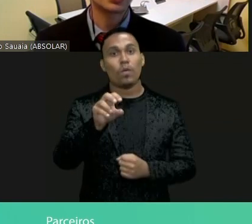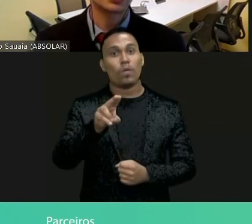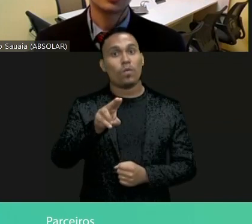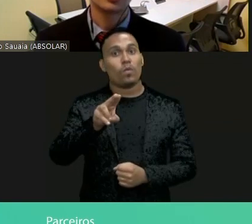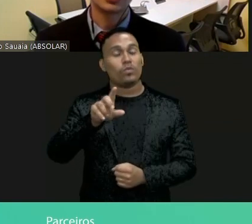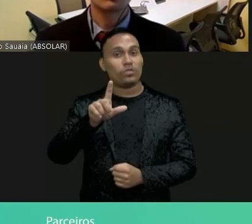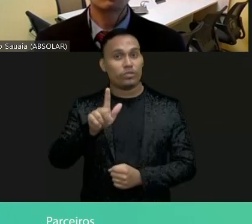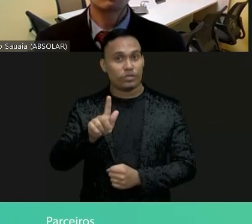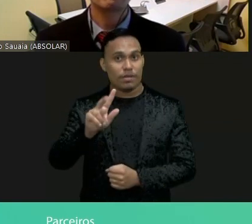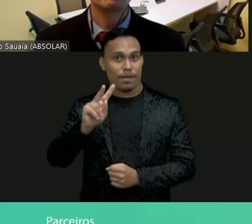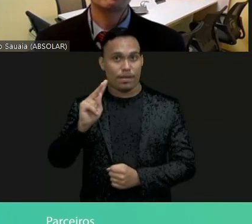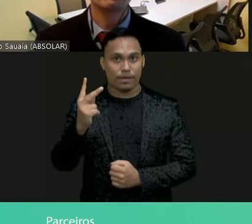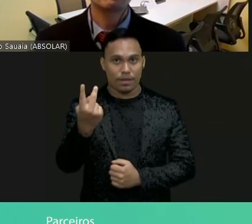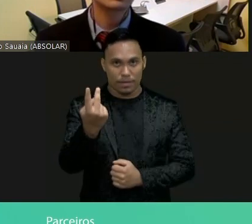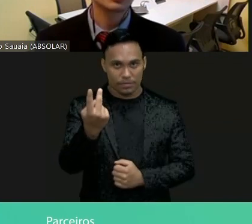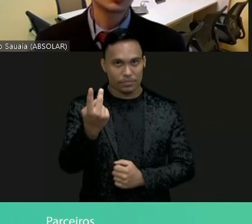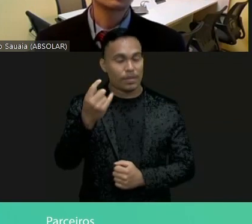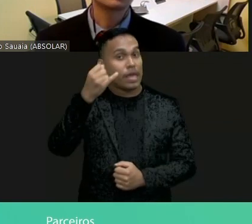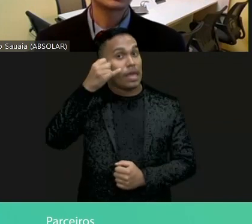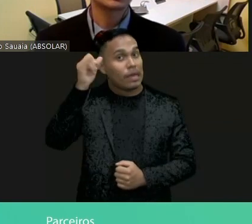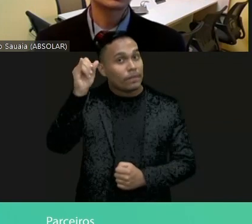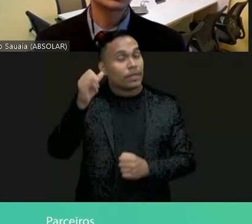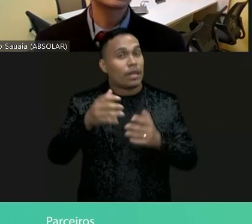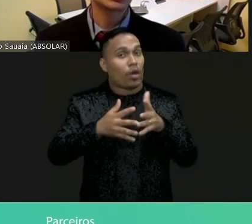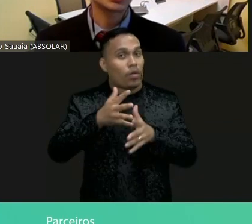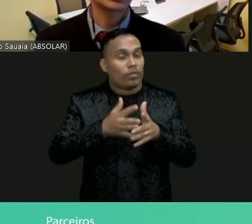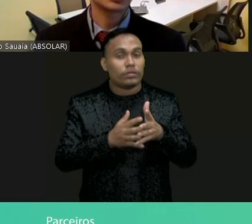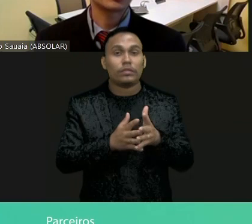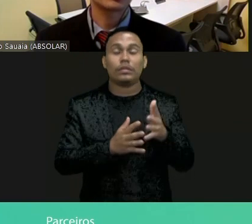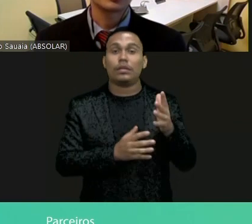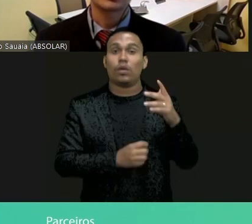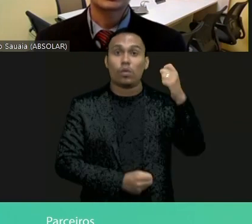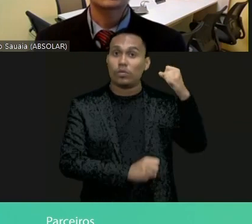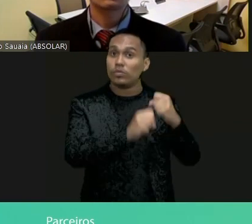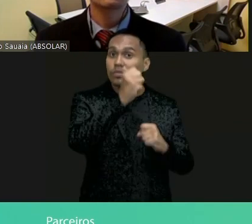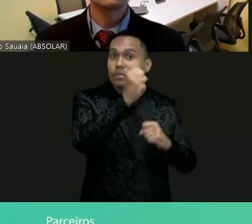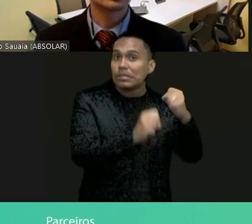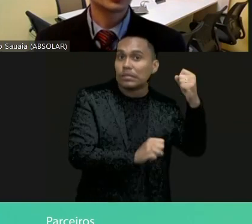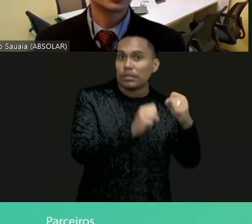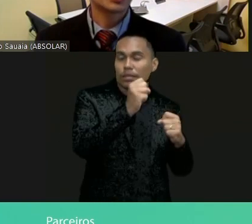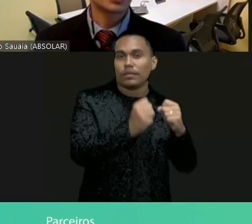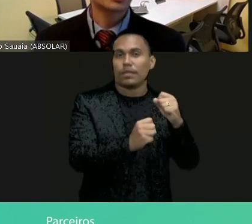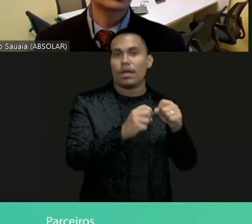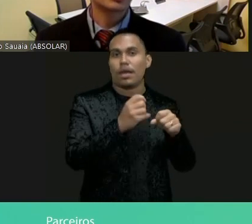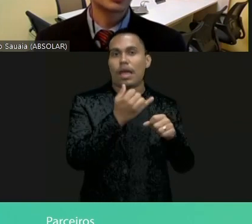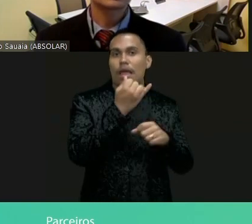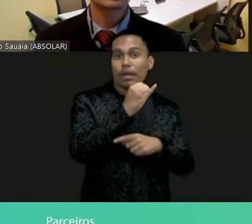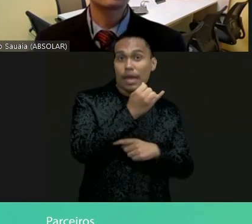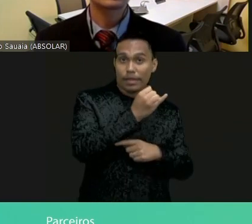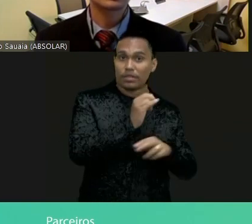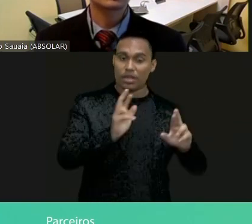plants. We can't confuse that with hydroelectric plants.